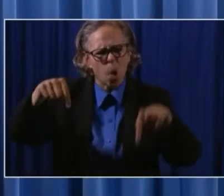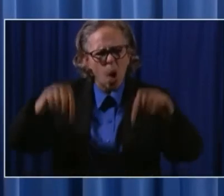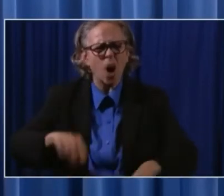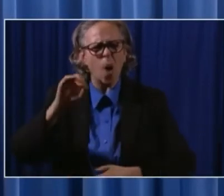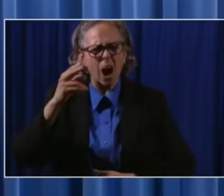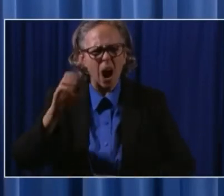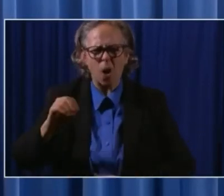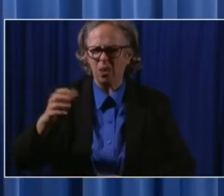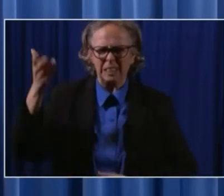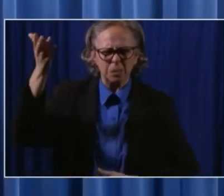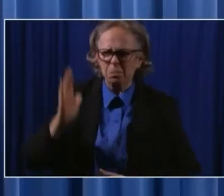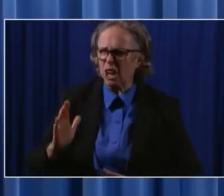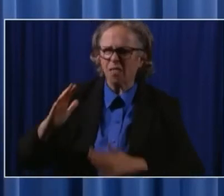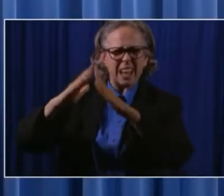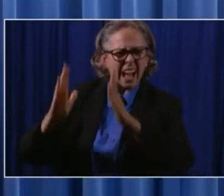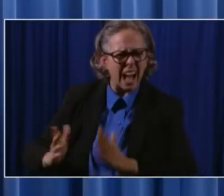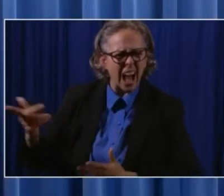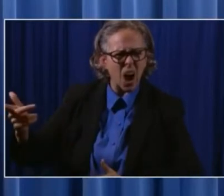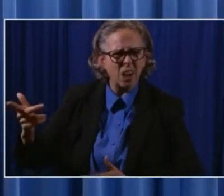charged with a very, very serious crime.